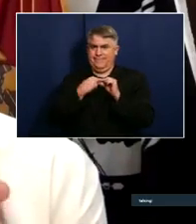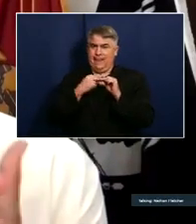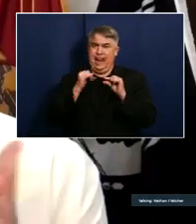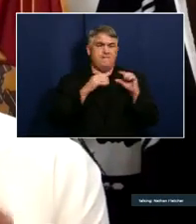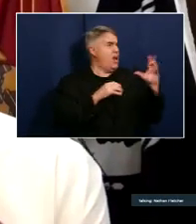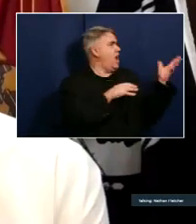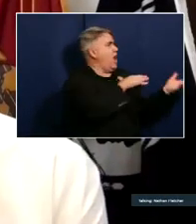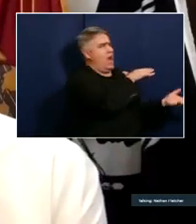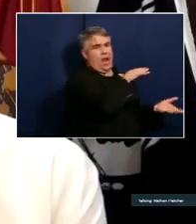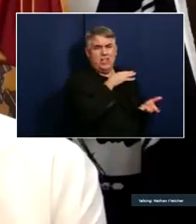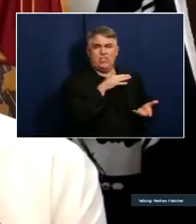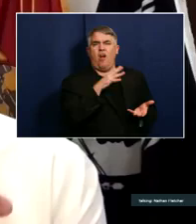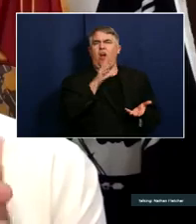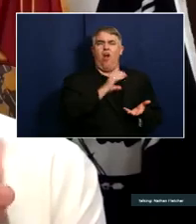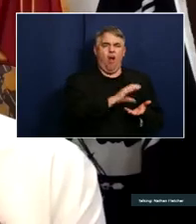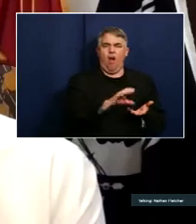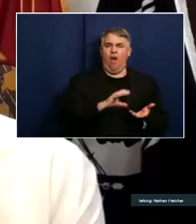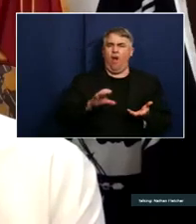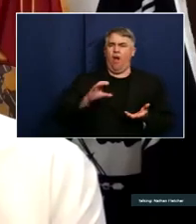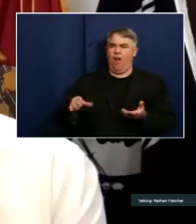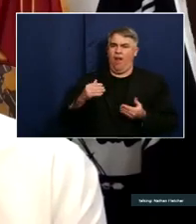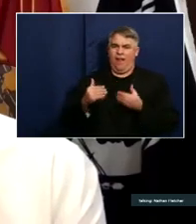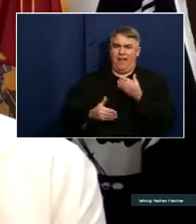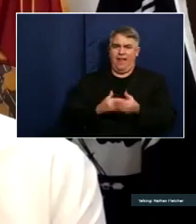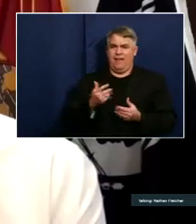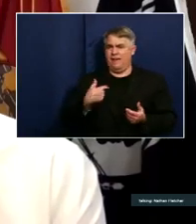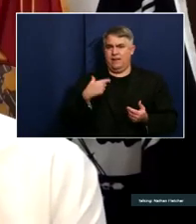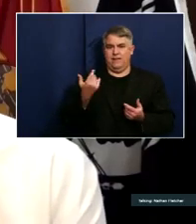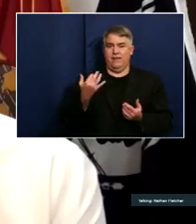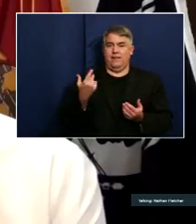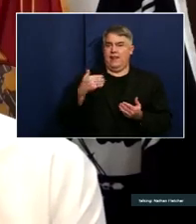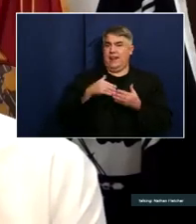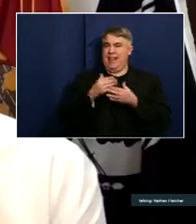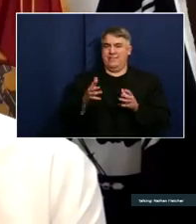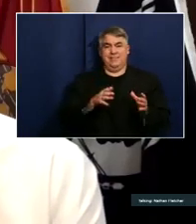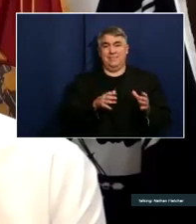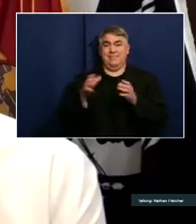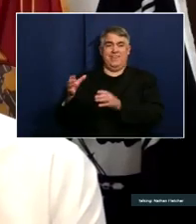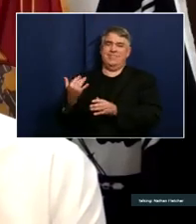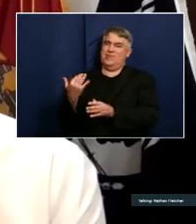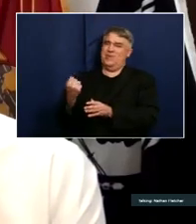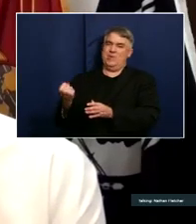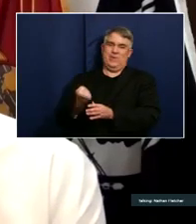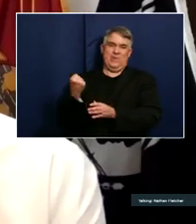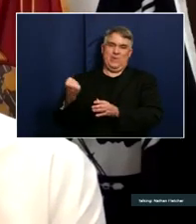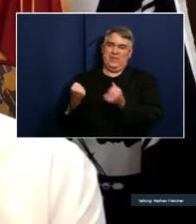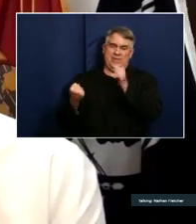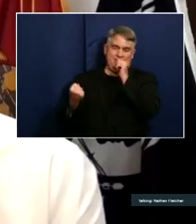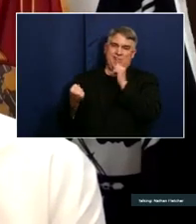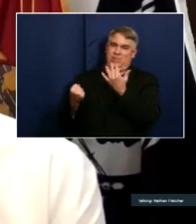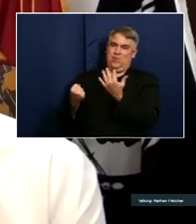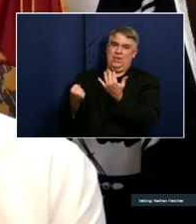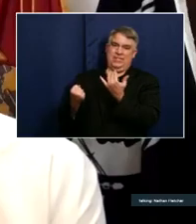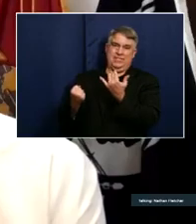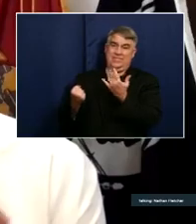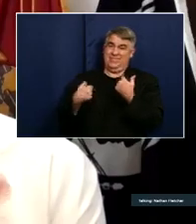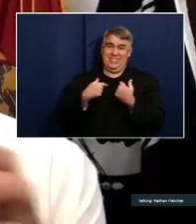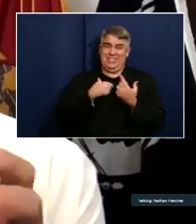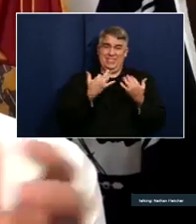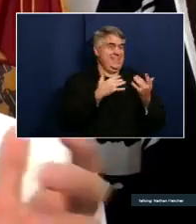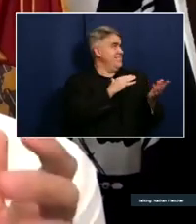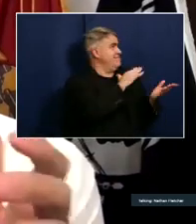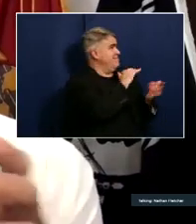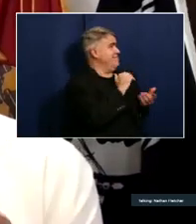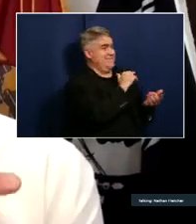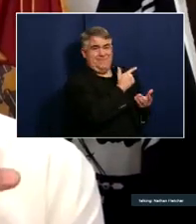and tier. So we just ask folks to remain patient. We're doing everything we can to get them in arms as quickly as possible, and we can't wait